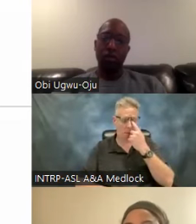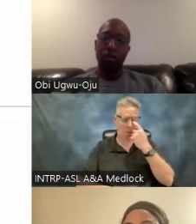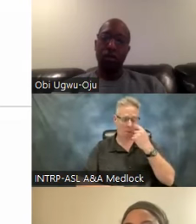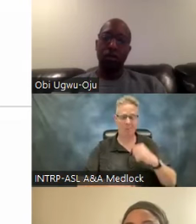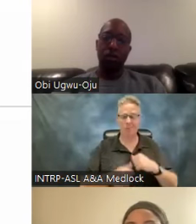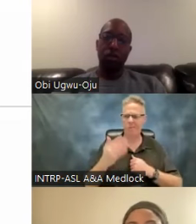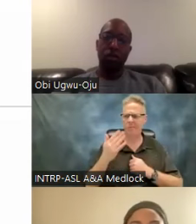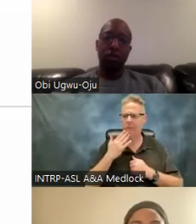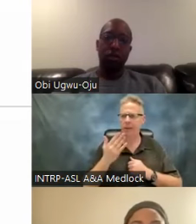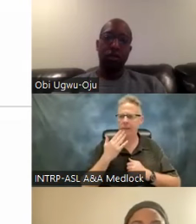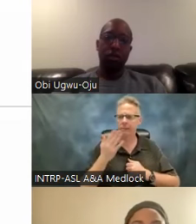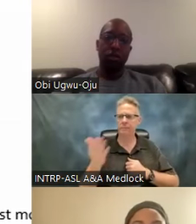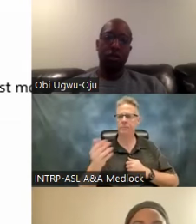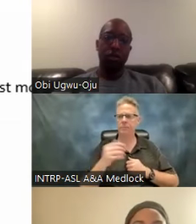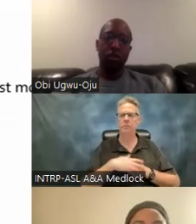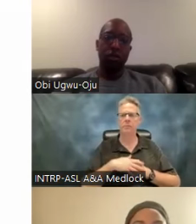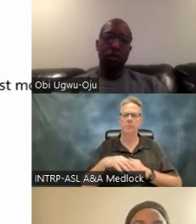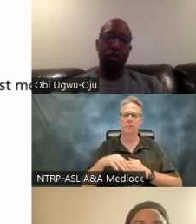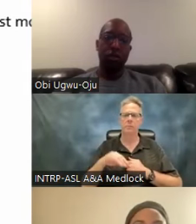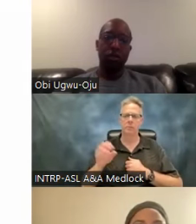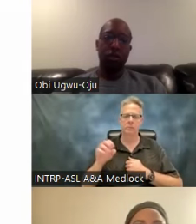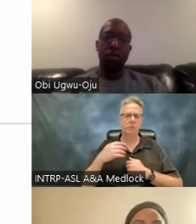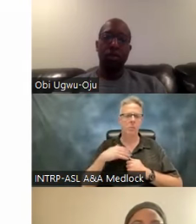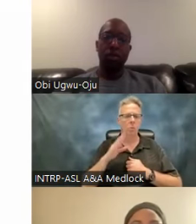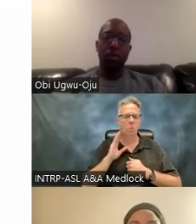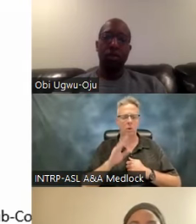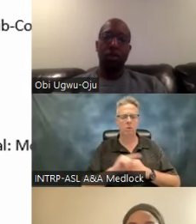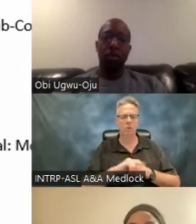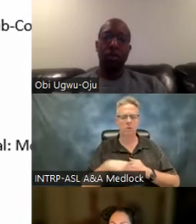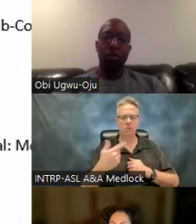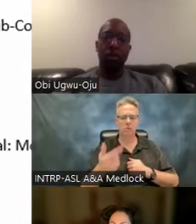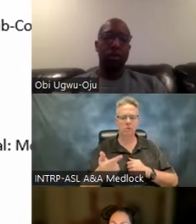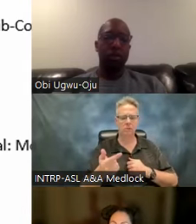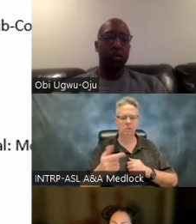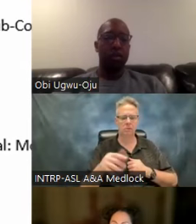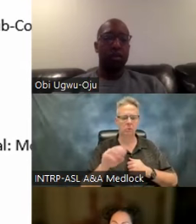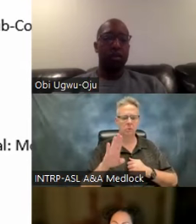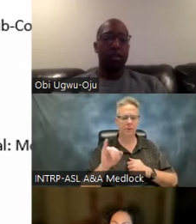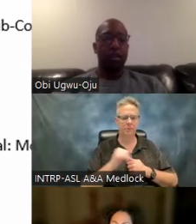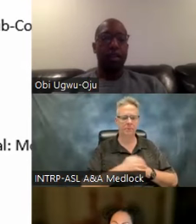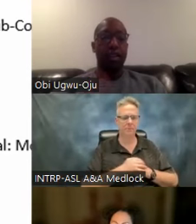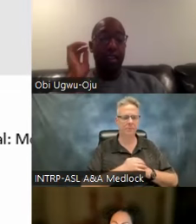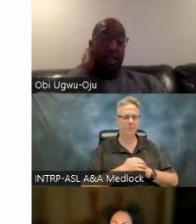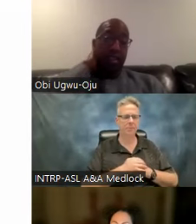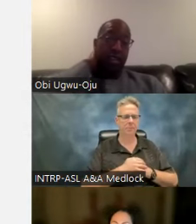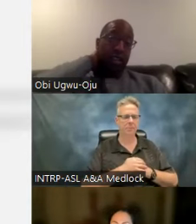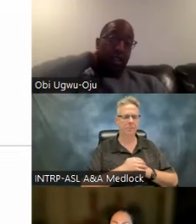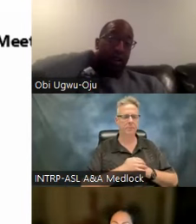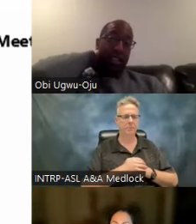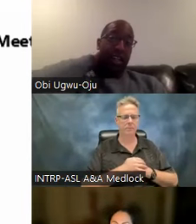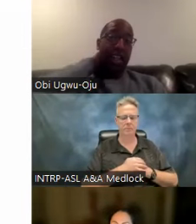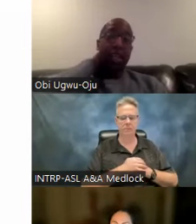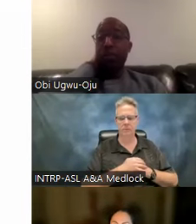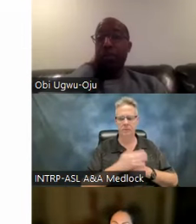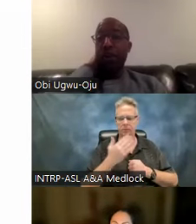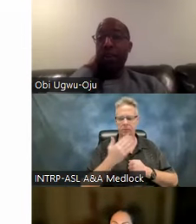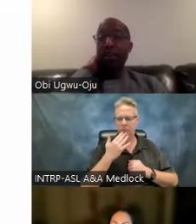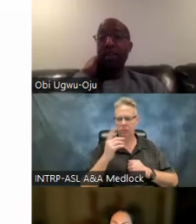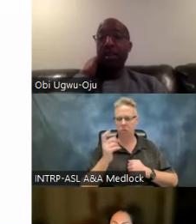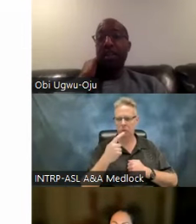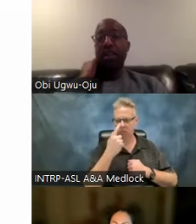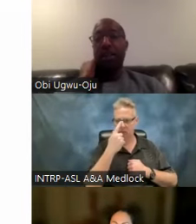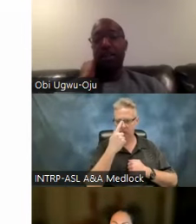Thank you, Commissioner and Co-Chair Aji. I will pass it to Co-Chair Obi. Yeah, no, that's a good question. I think